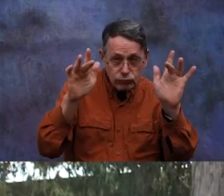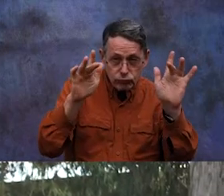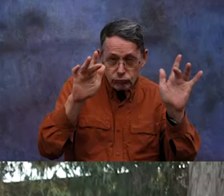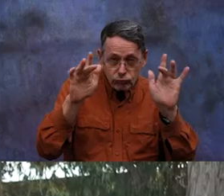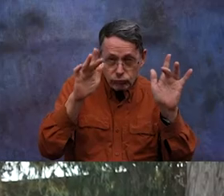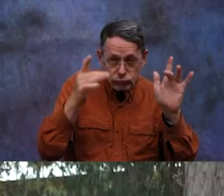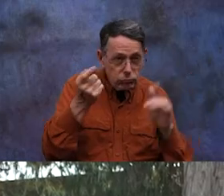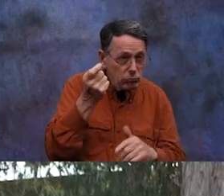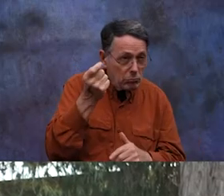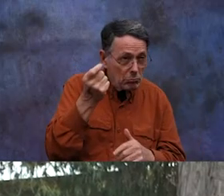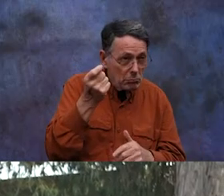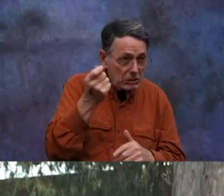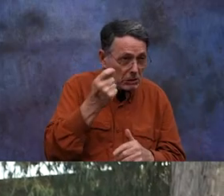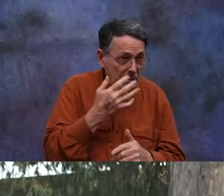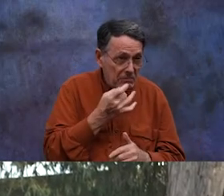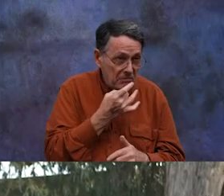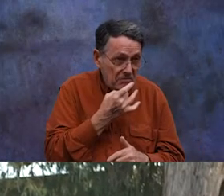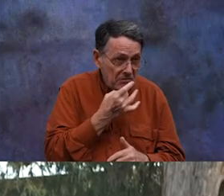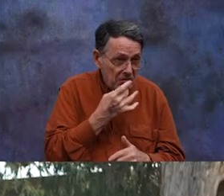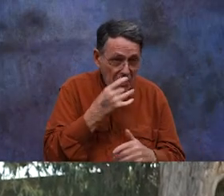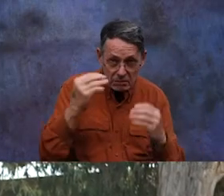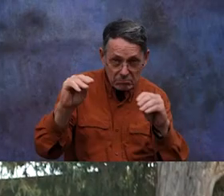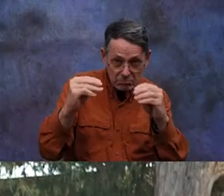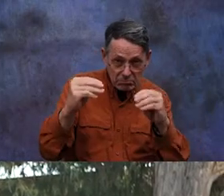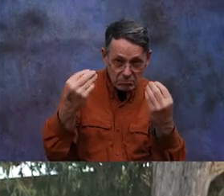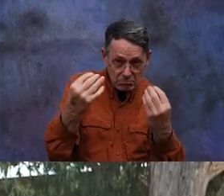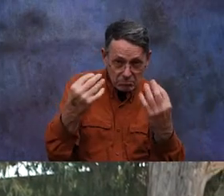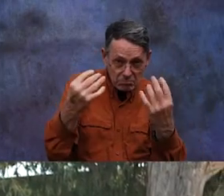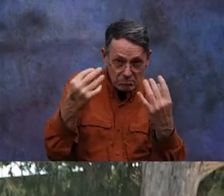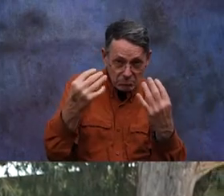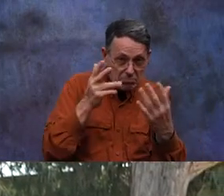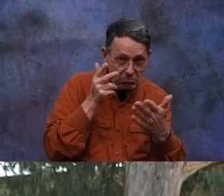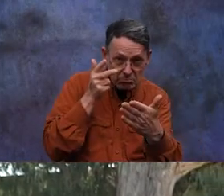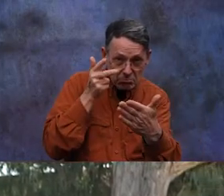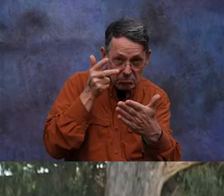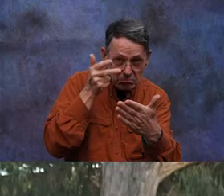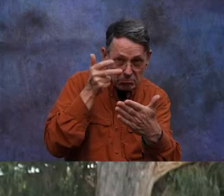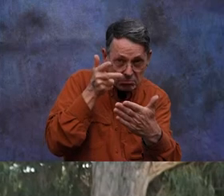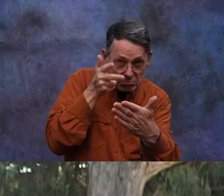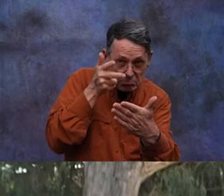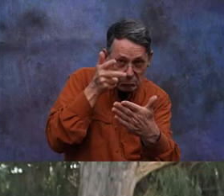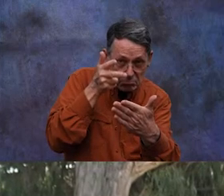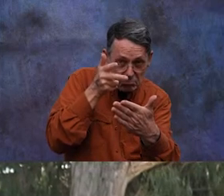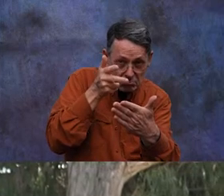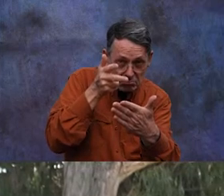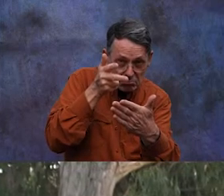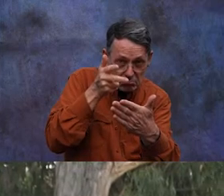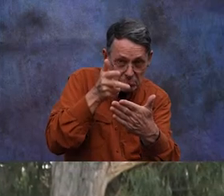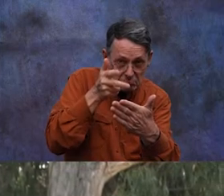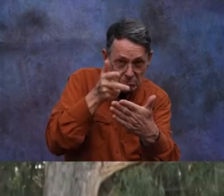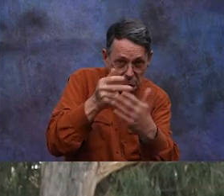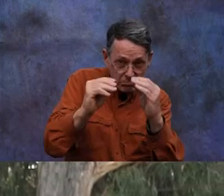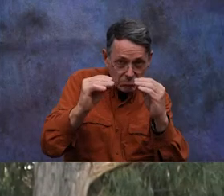like a light. And it comes closer, and it grows